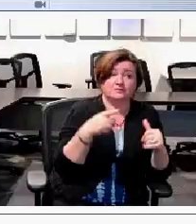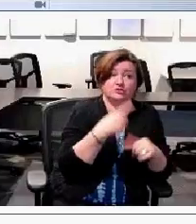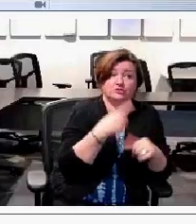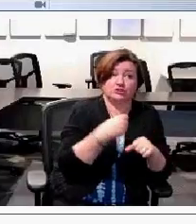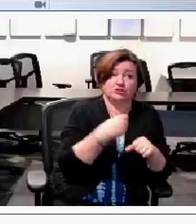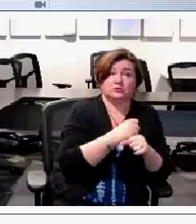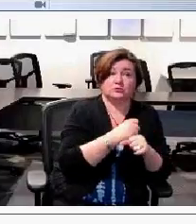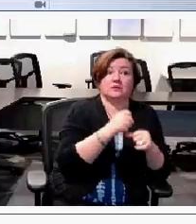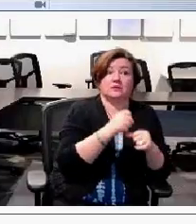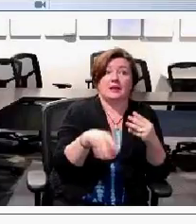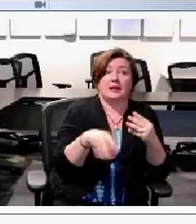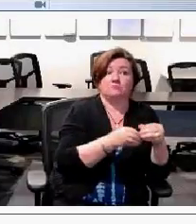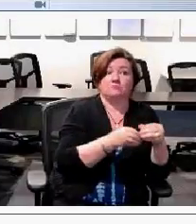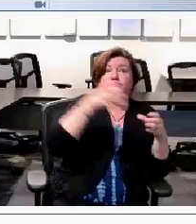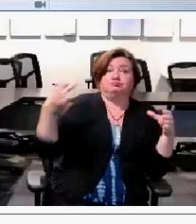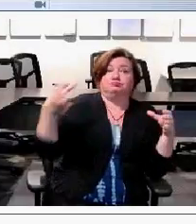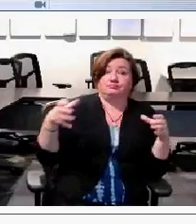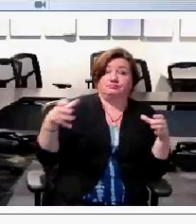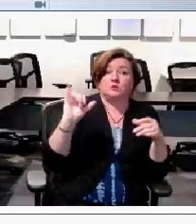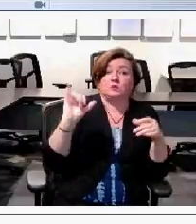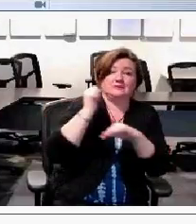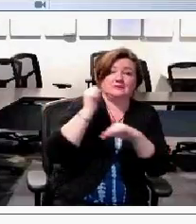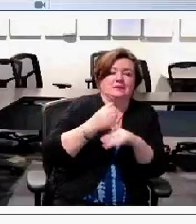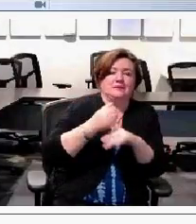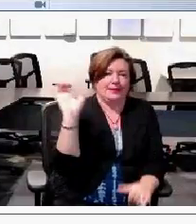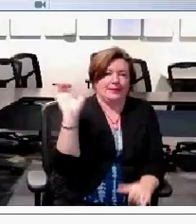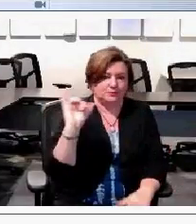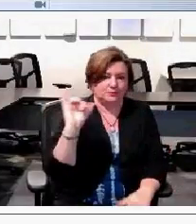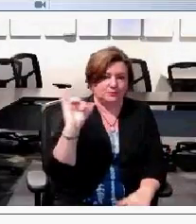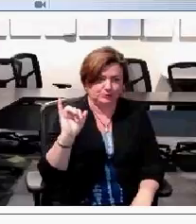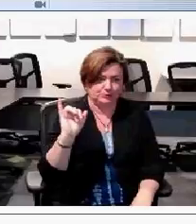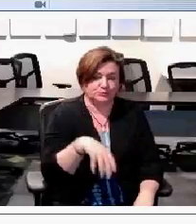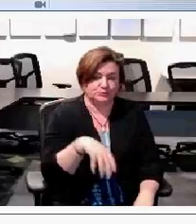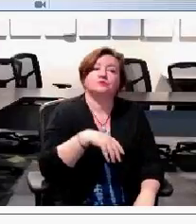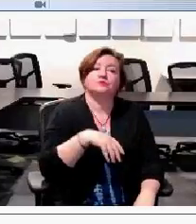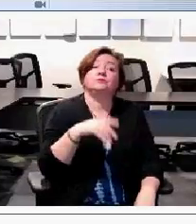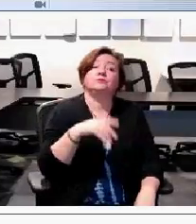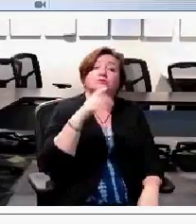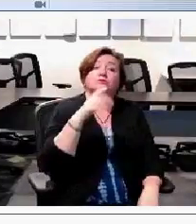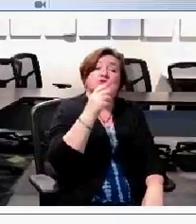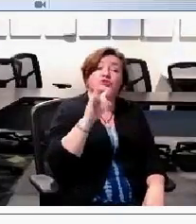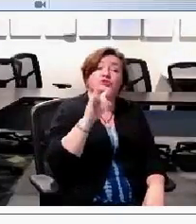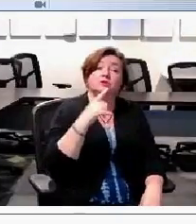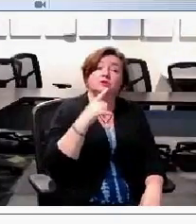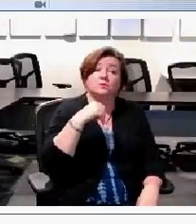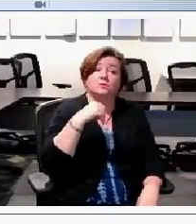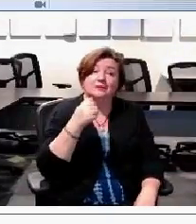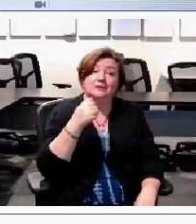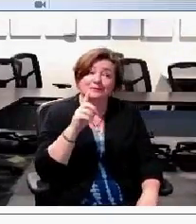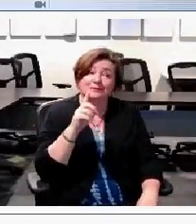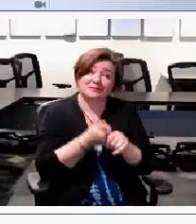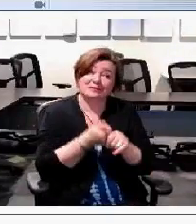expanded into the Calgary area. And Cheryl Redhead has been there